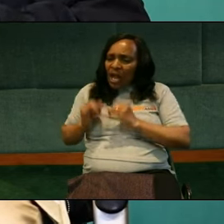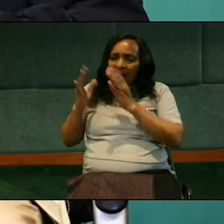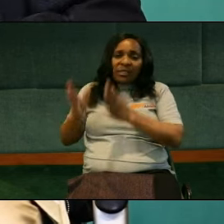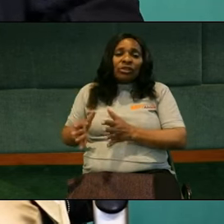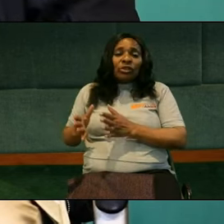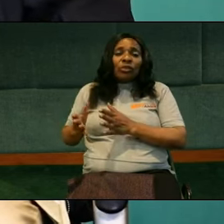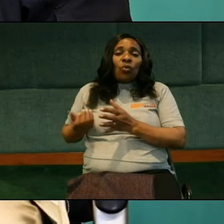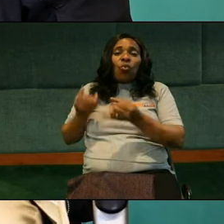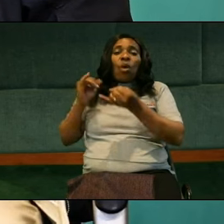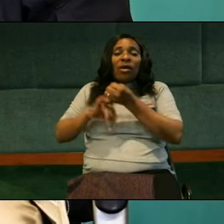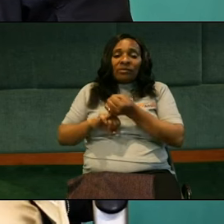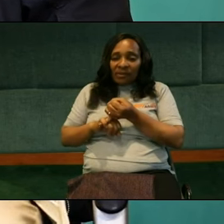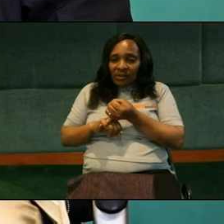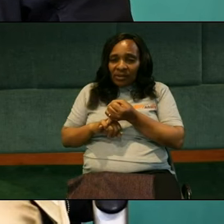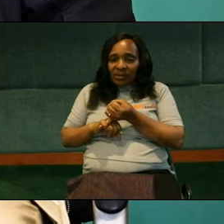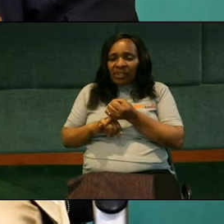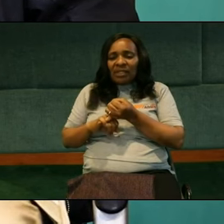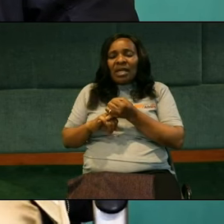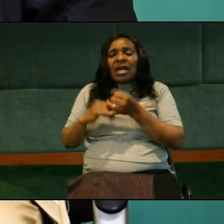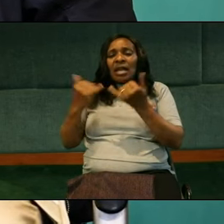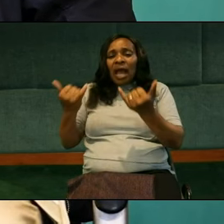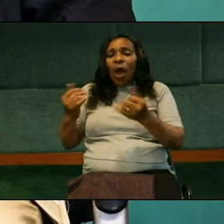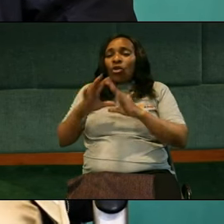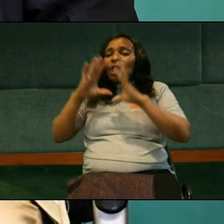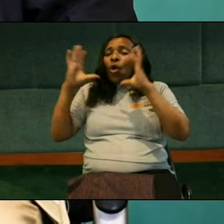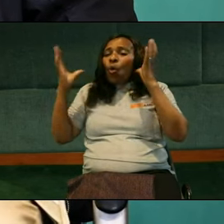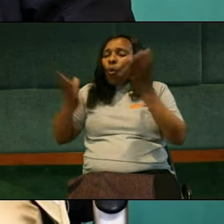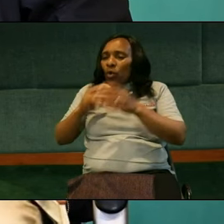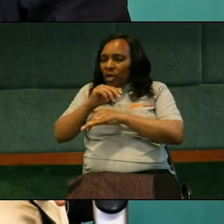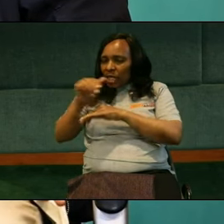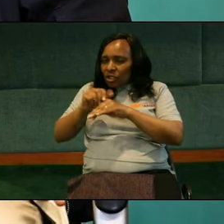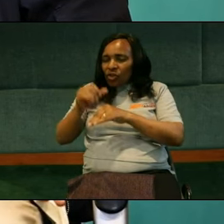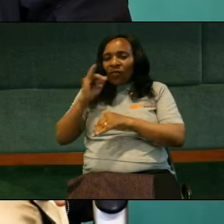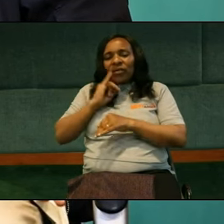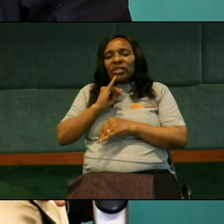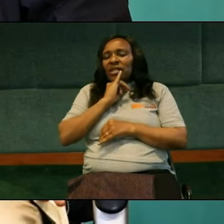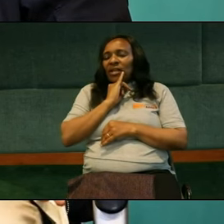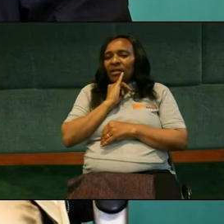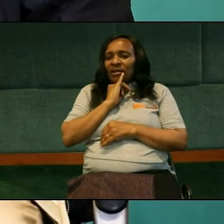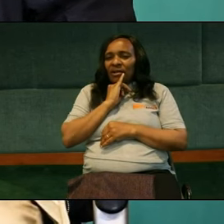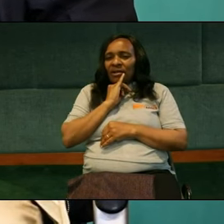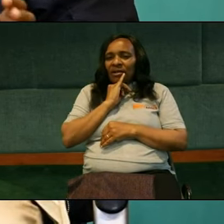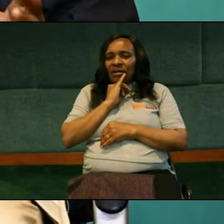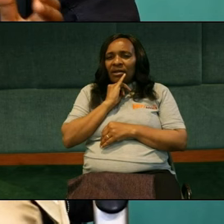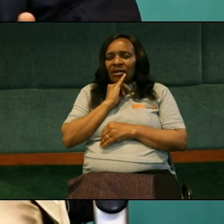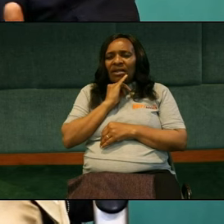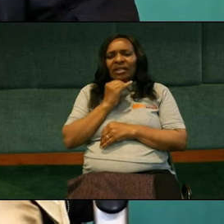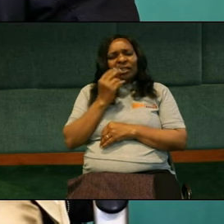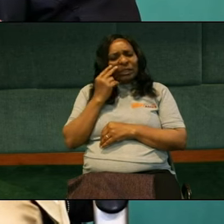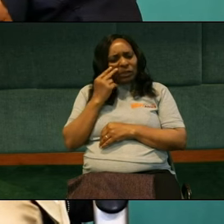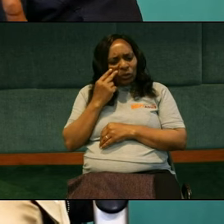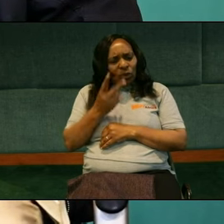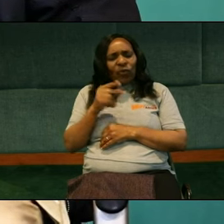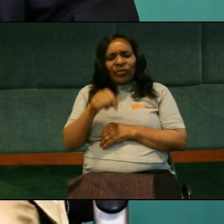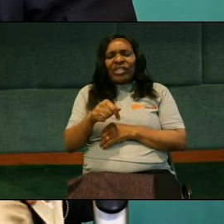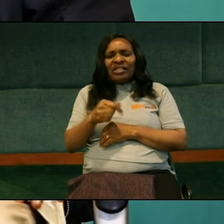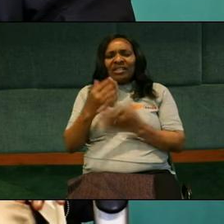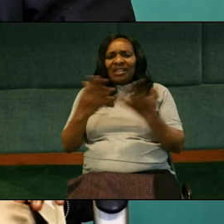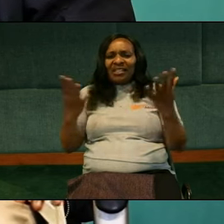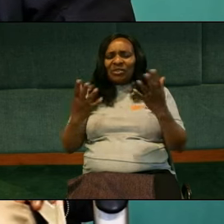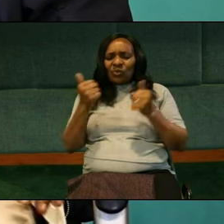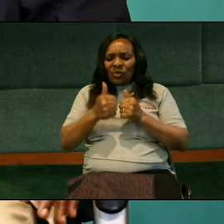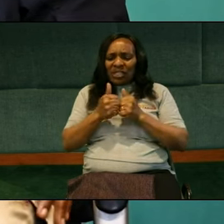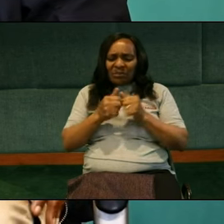a result of this, the whole nation of Israel saw these places that were set